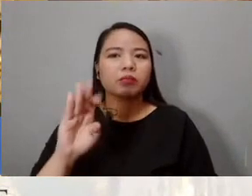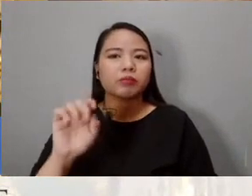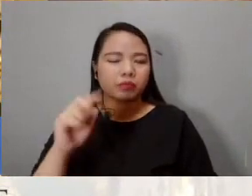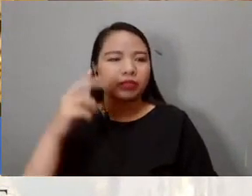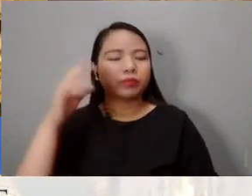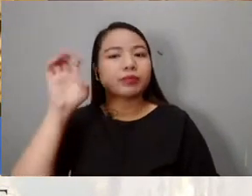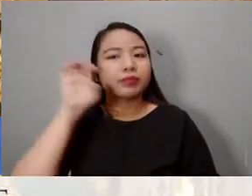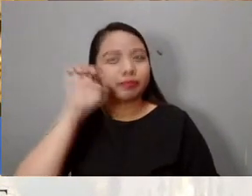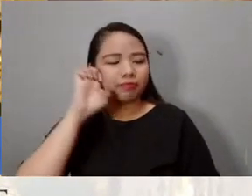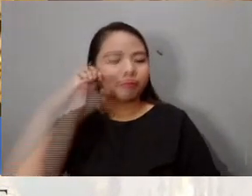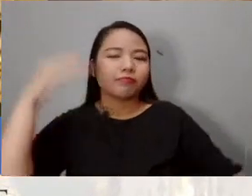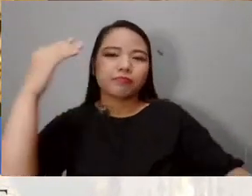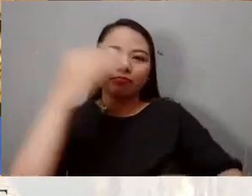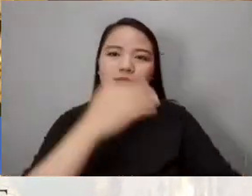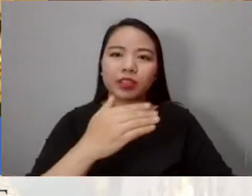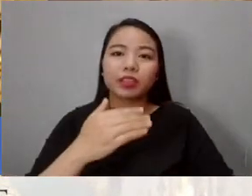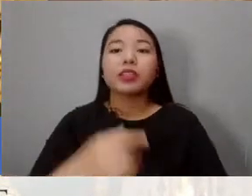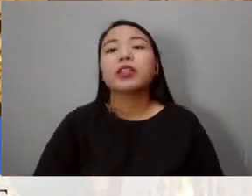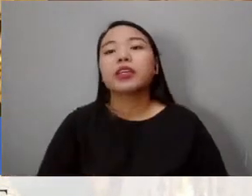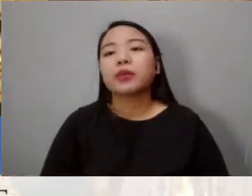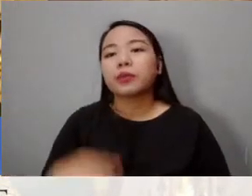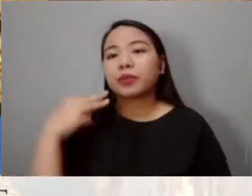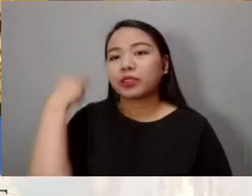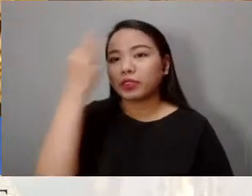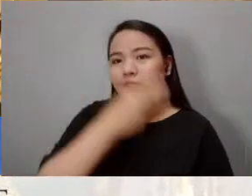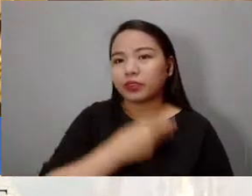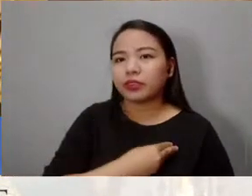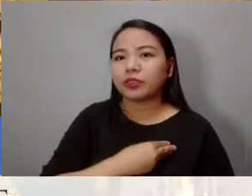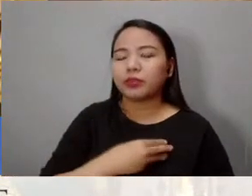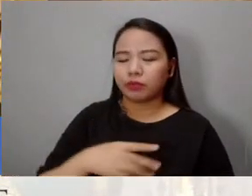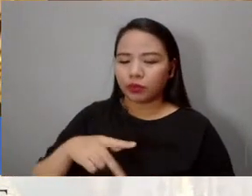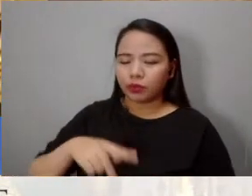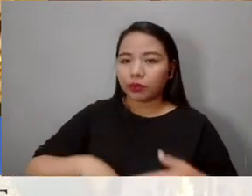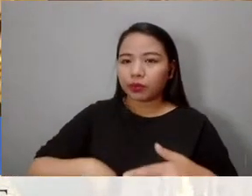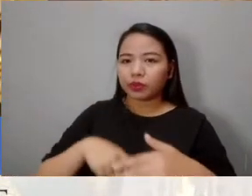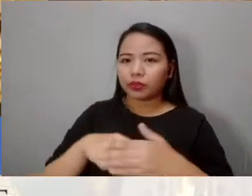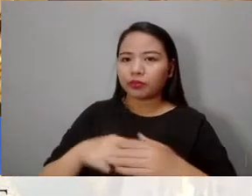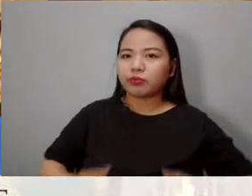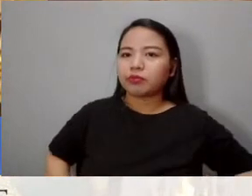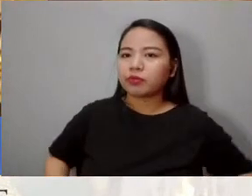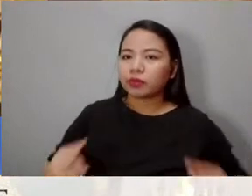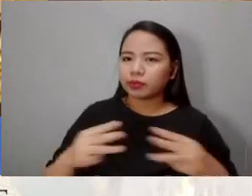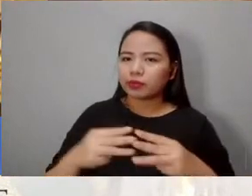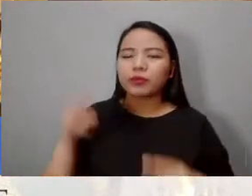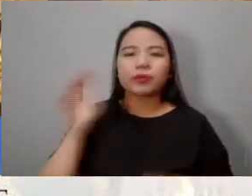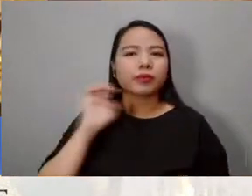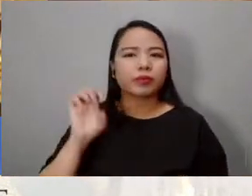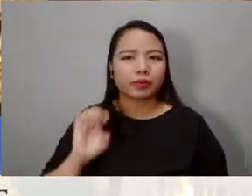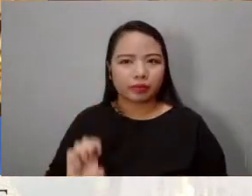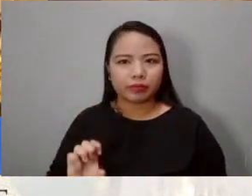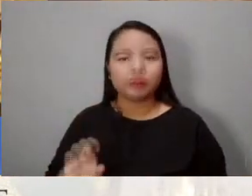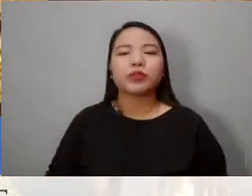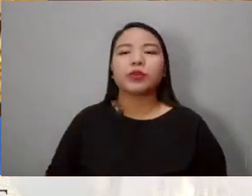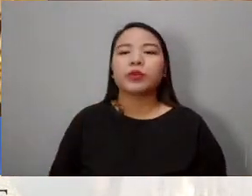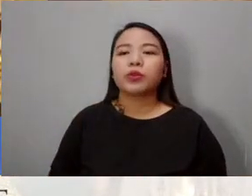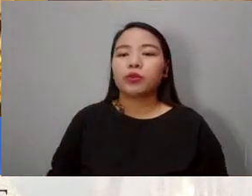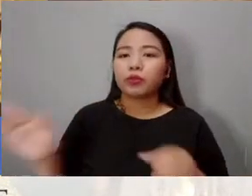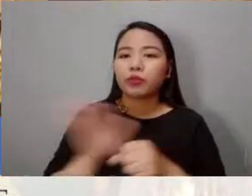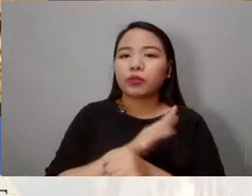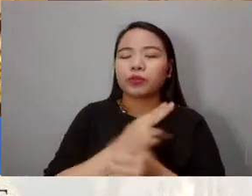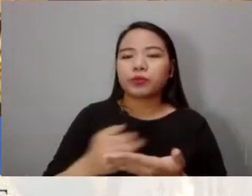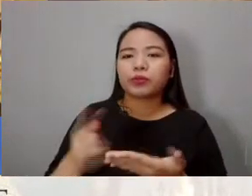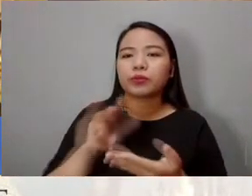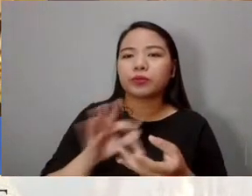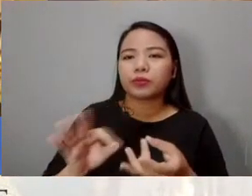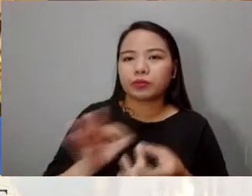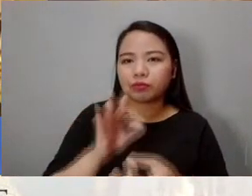greeting, the infant leaped in her womb, and Elizabeth, filled with the Holy Spirit, cried